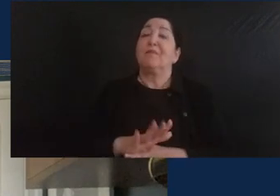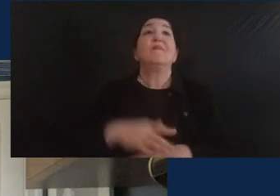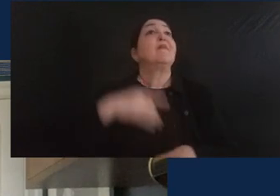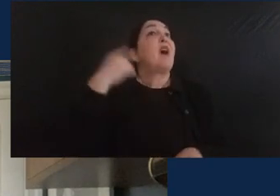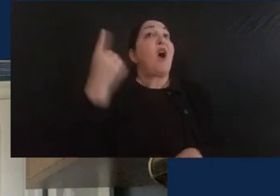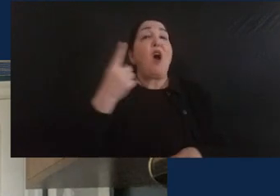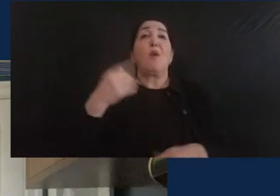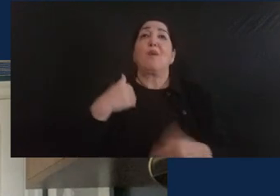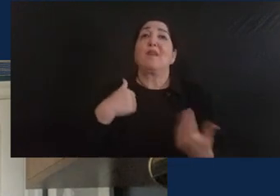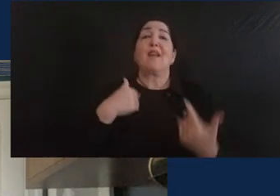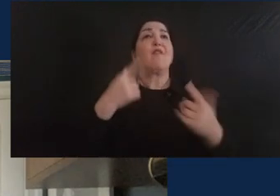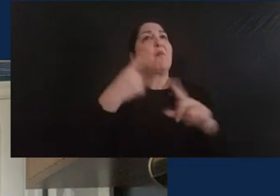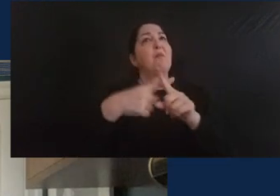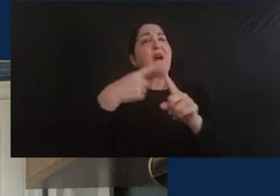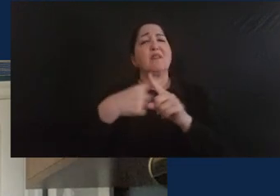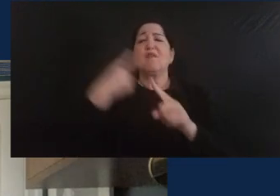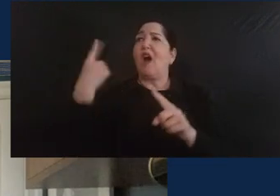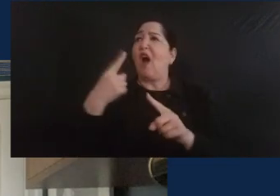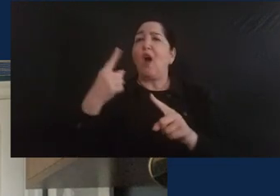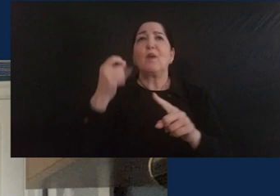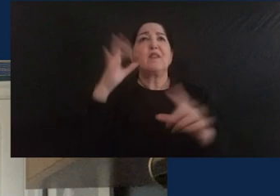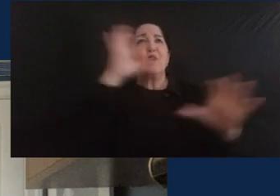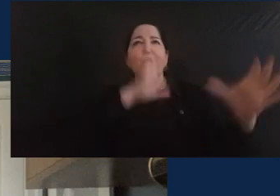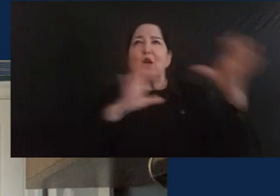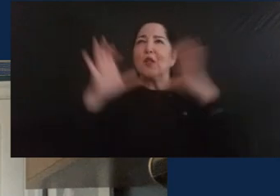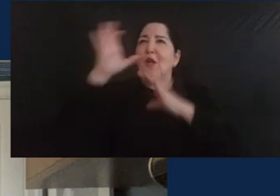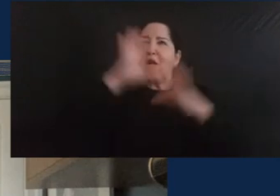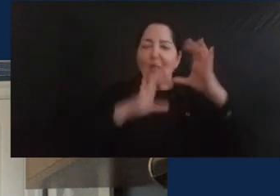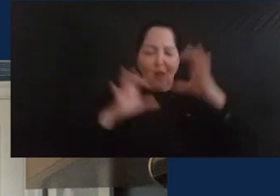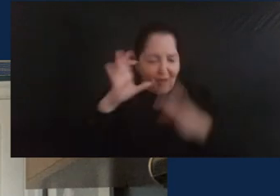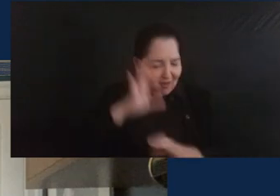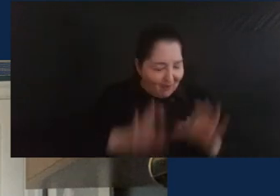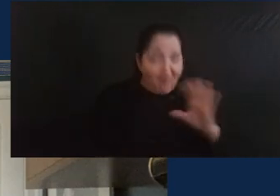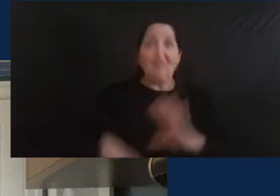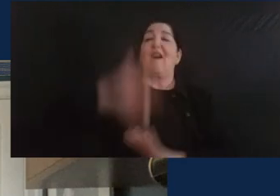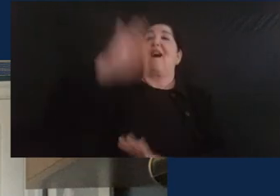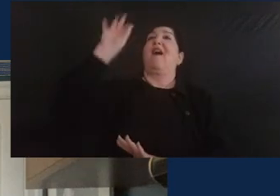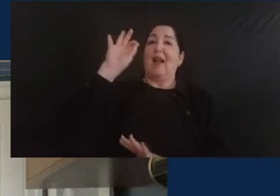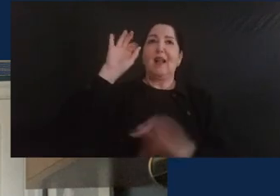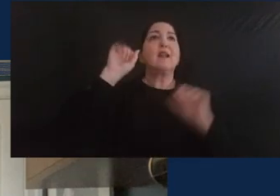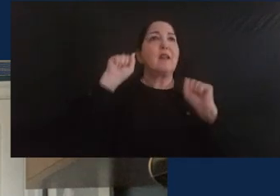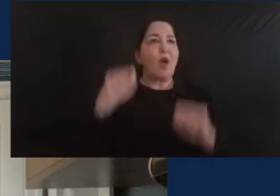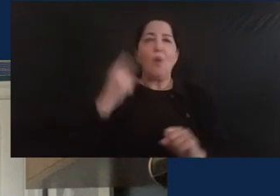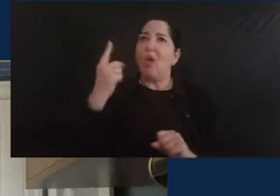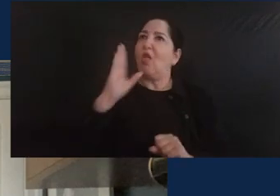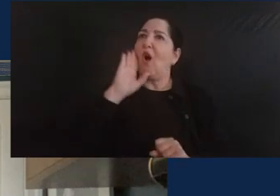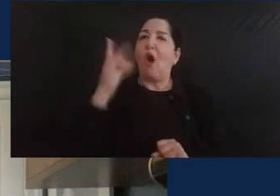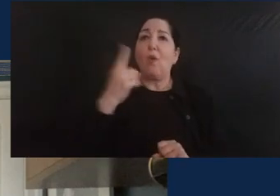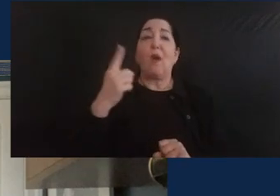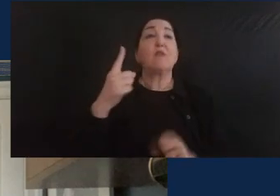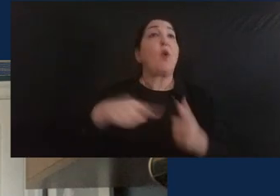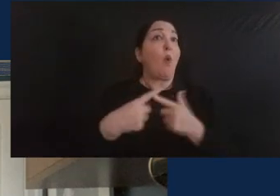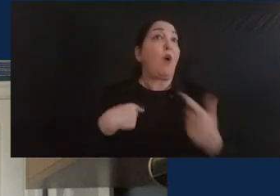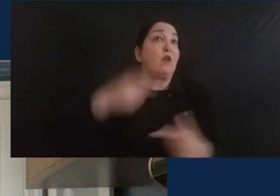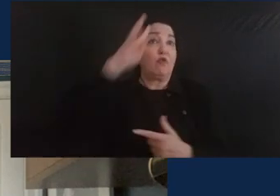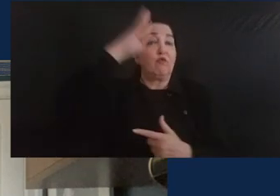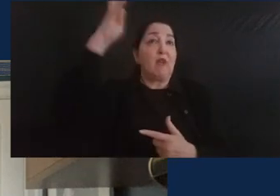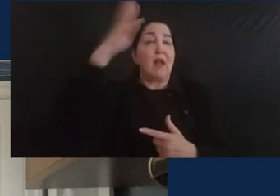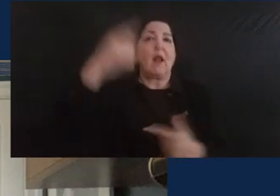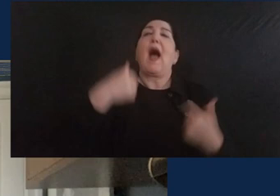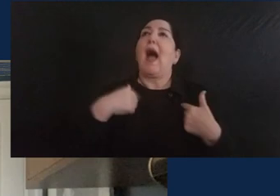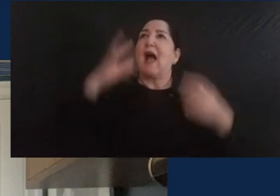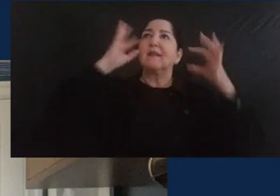a silver lining, isn't there? There's always some positivity to be found if you look long enough or if you create